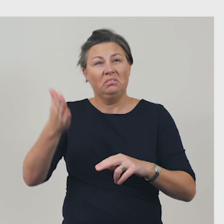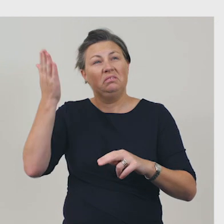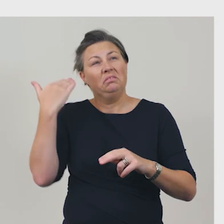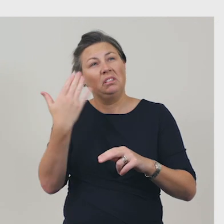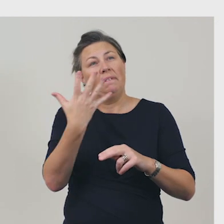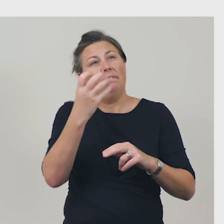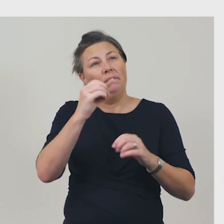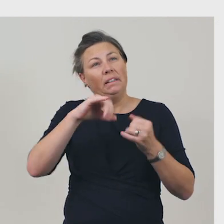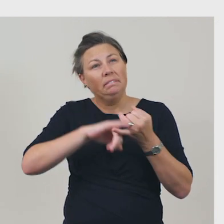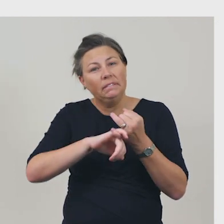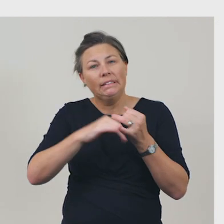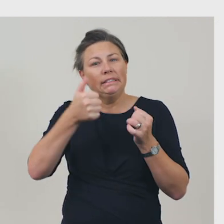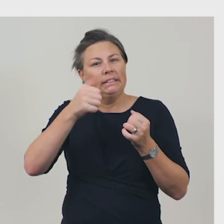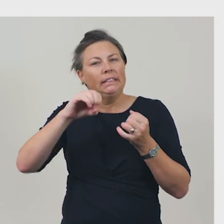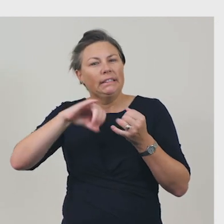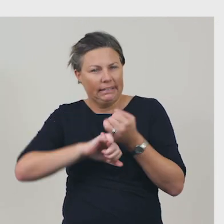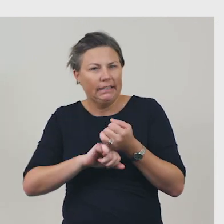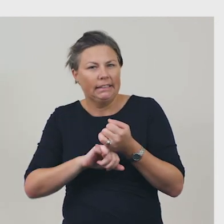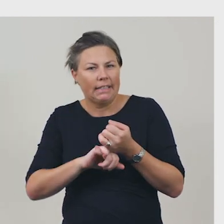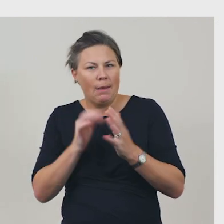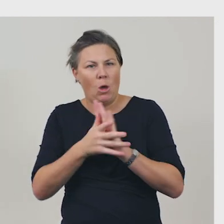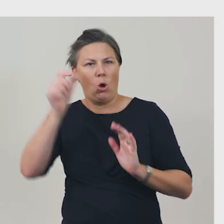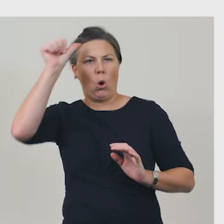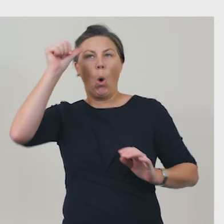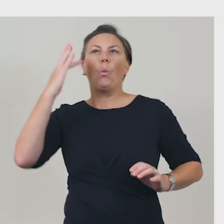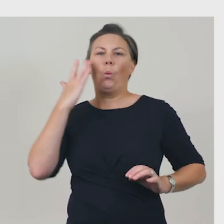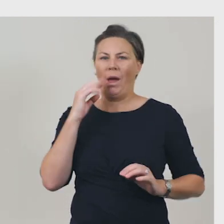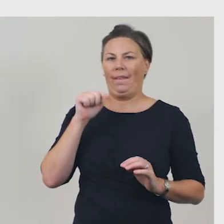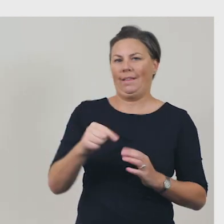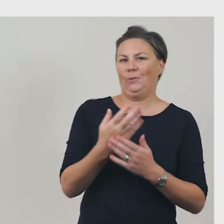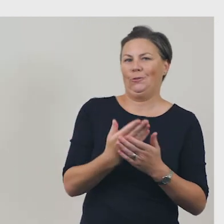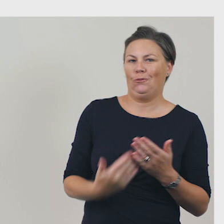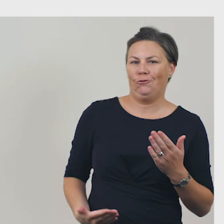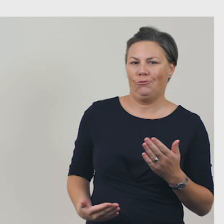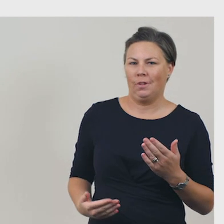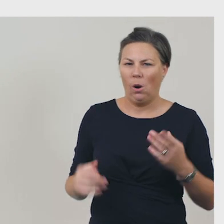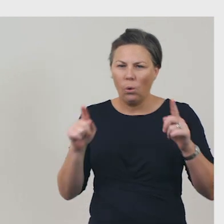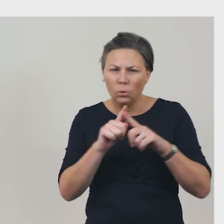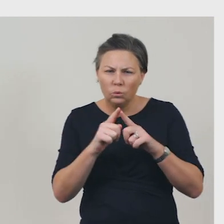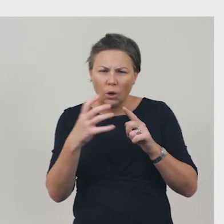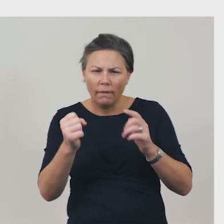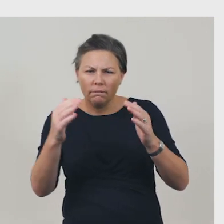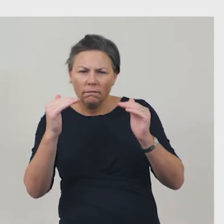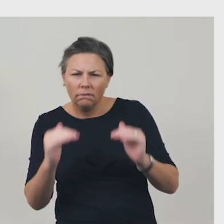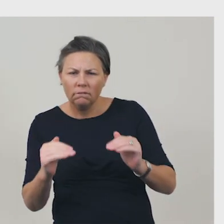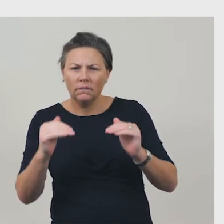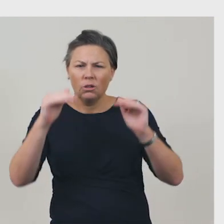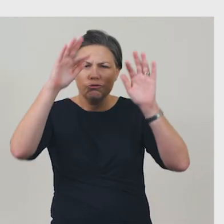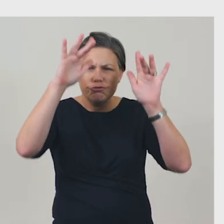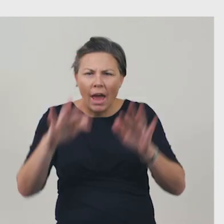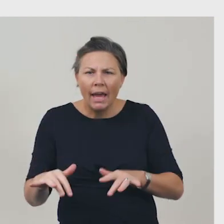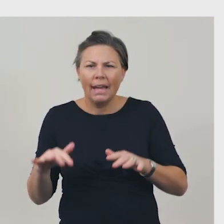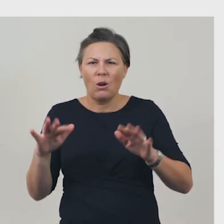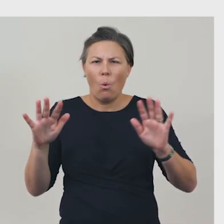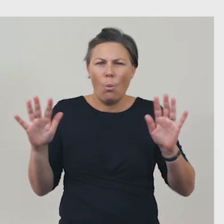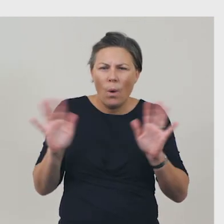60s. The text also includes sentences about the place, the weather and how welcome the rain is since it has been dry